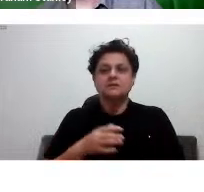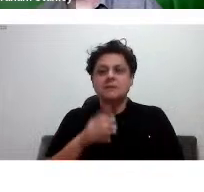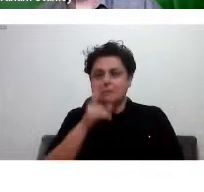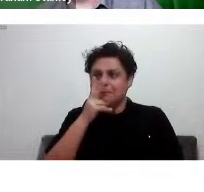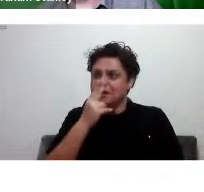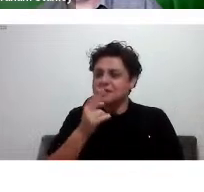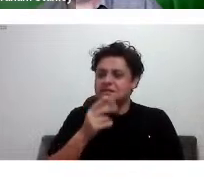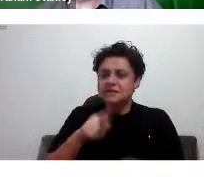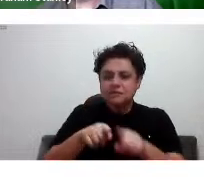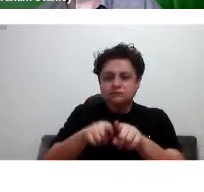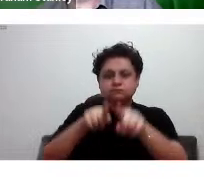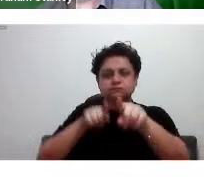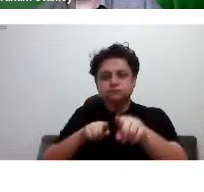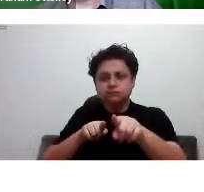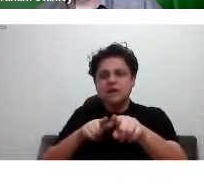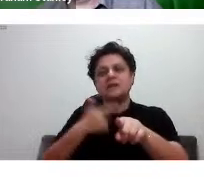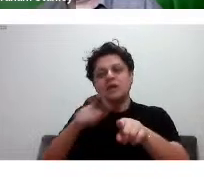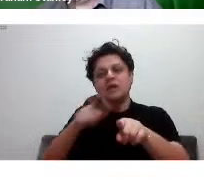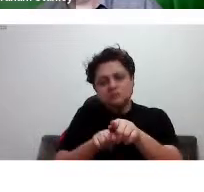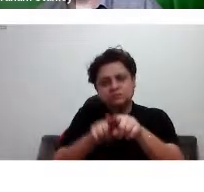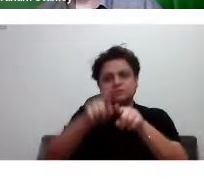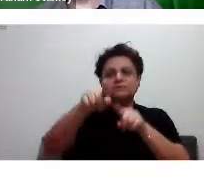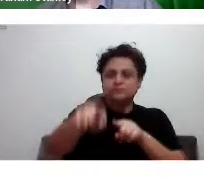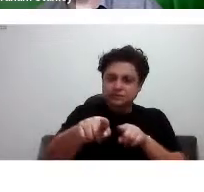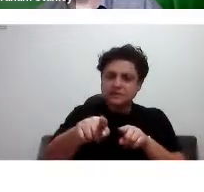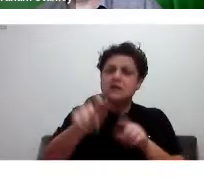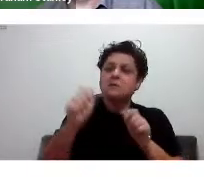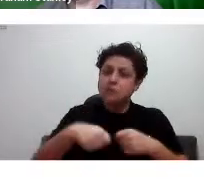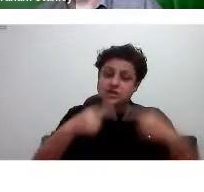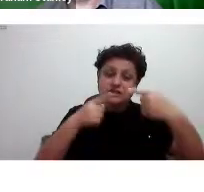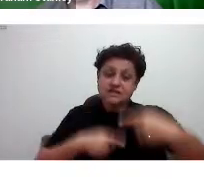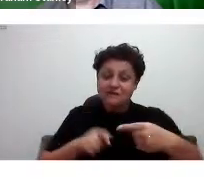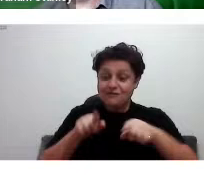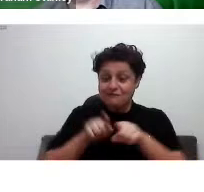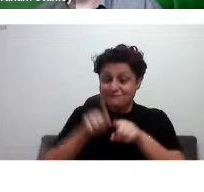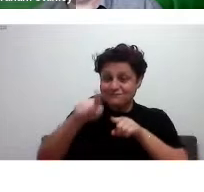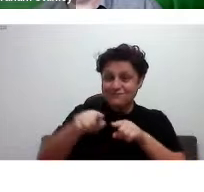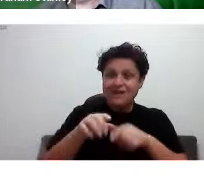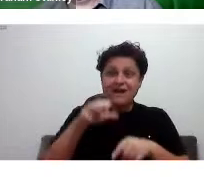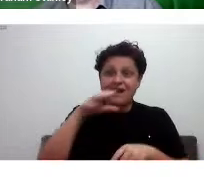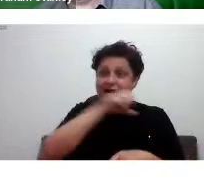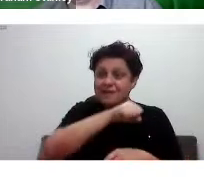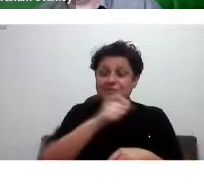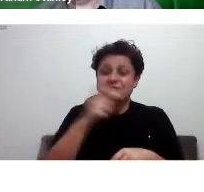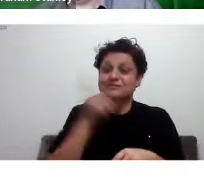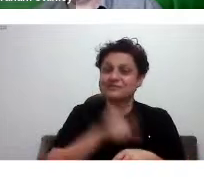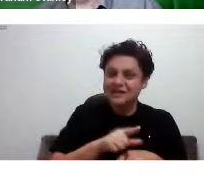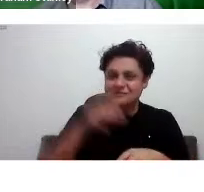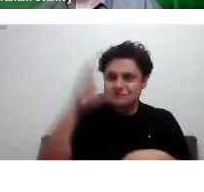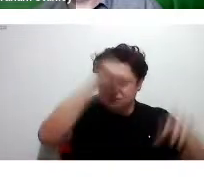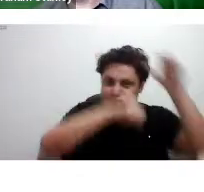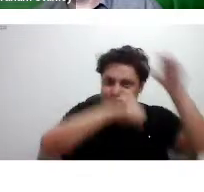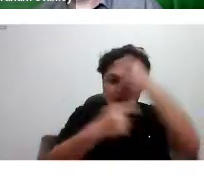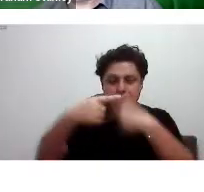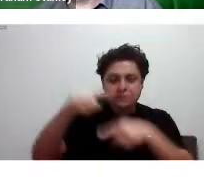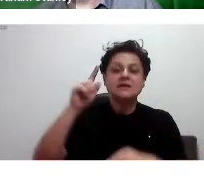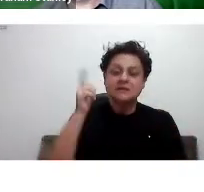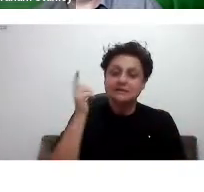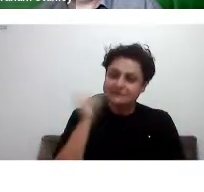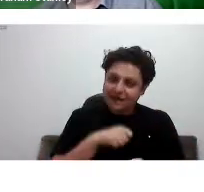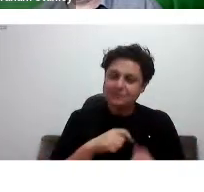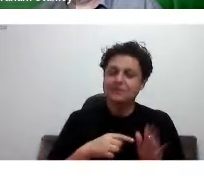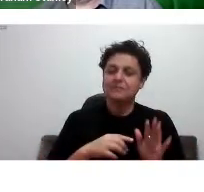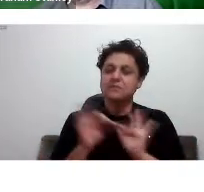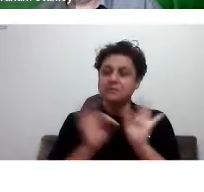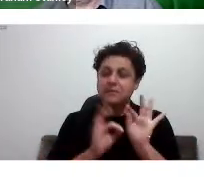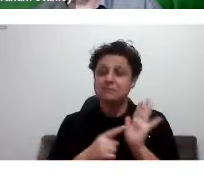quick? Can you do anything about how the learners are presented the material, how they're learning, in order